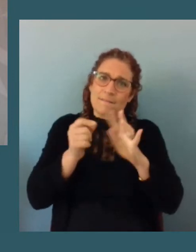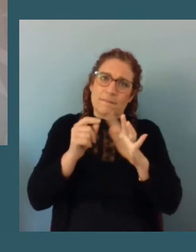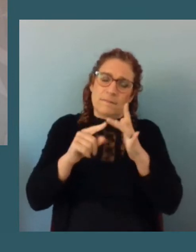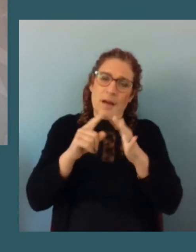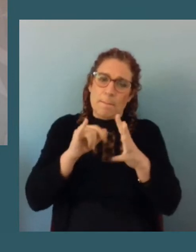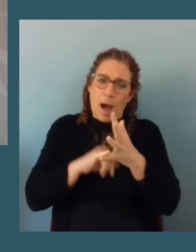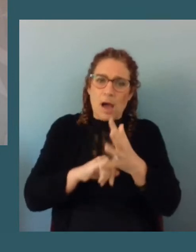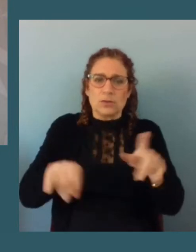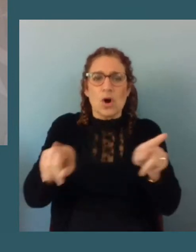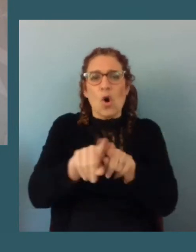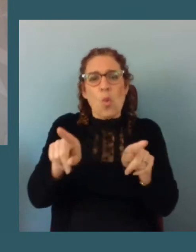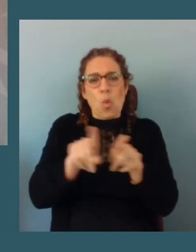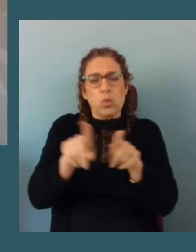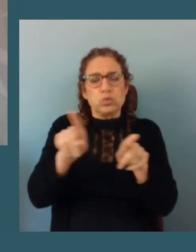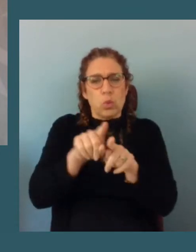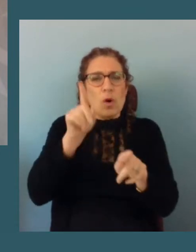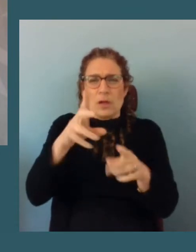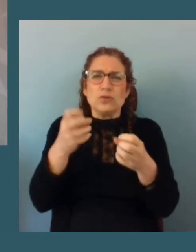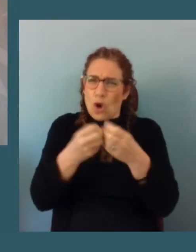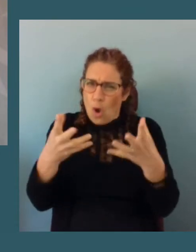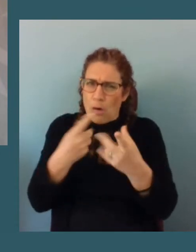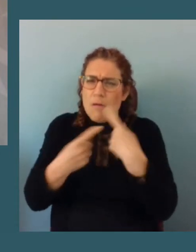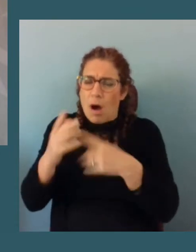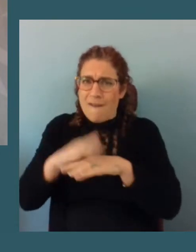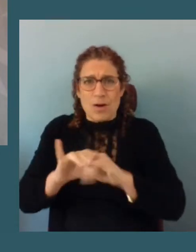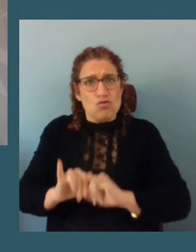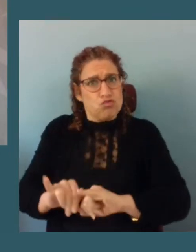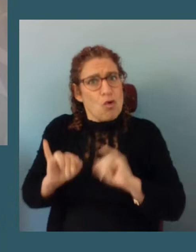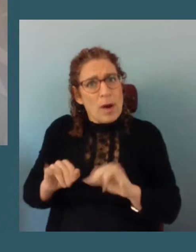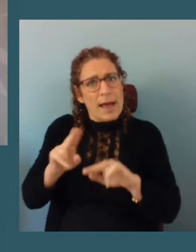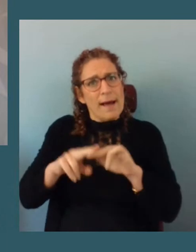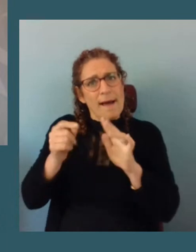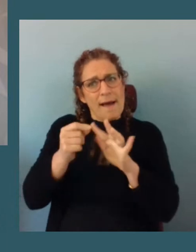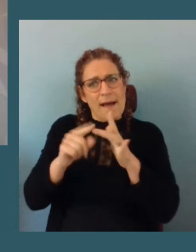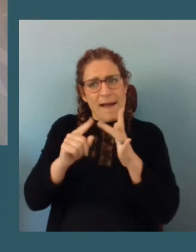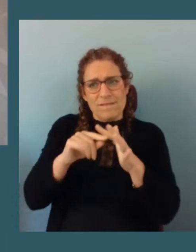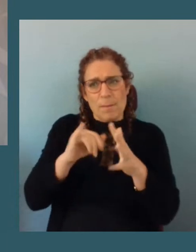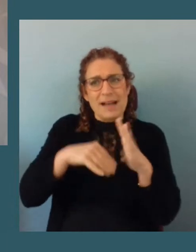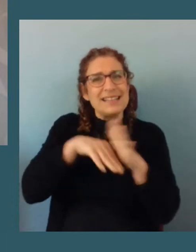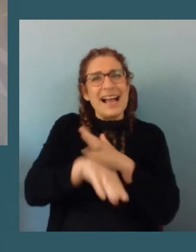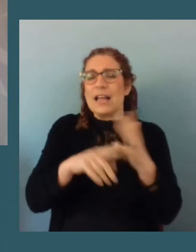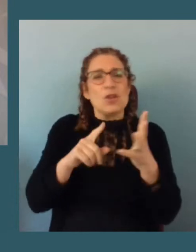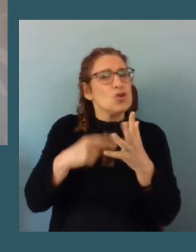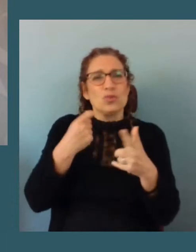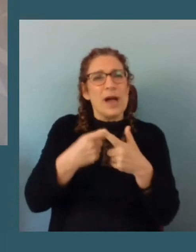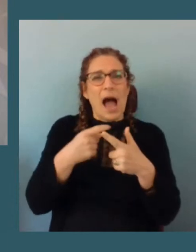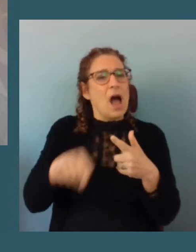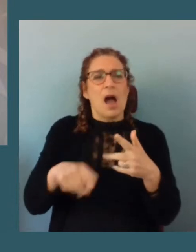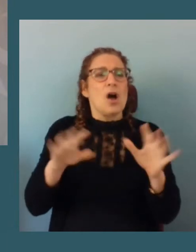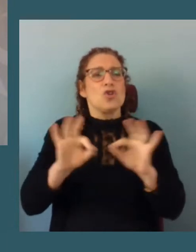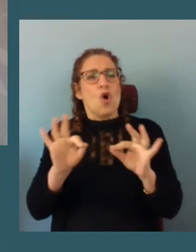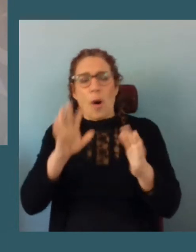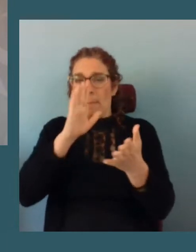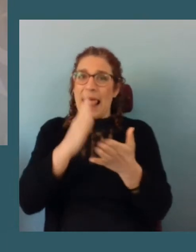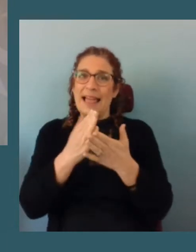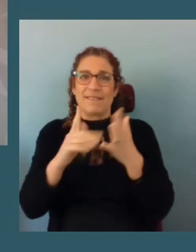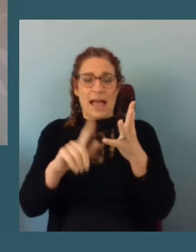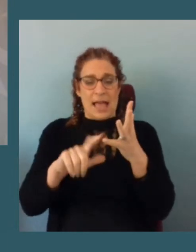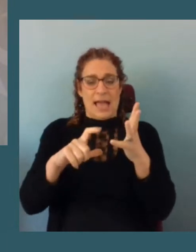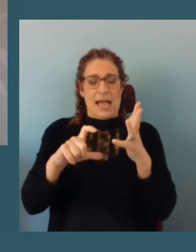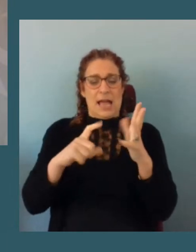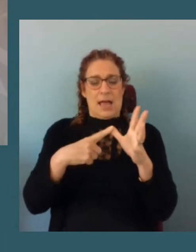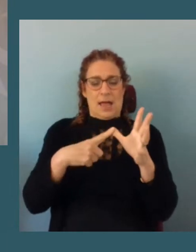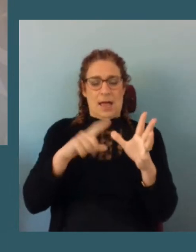chronic FPIES. I think a lot of us in the UK sort of aren't great believers of chronic FPIES. We believe in an acute FPIES. So that's when you have